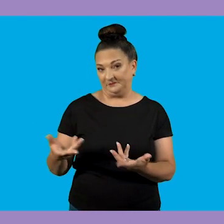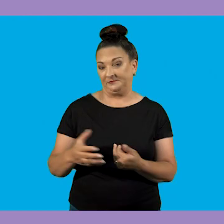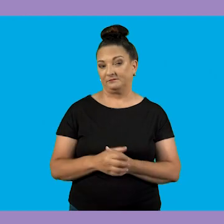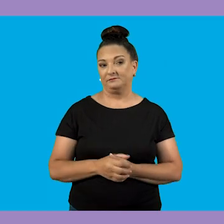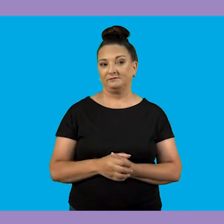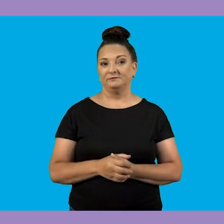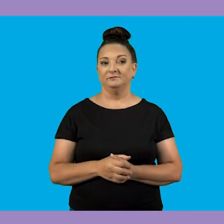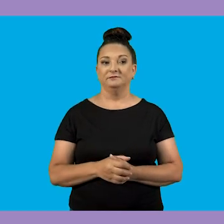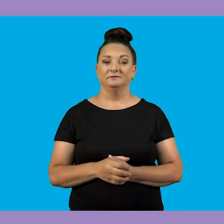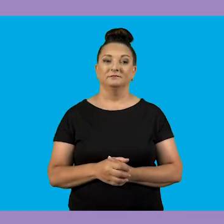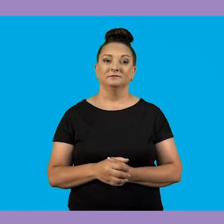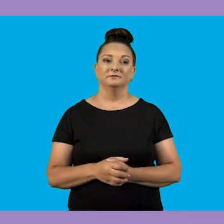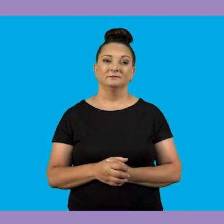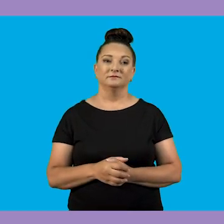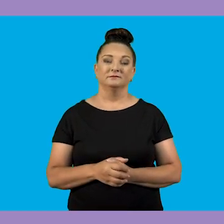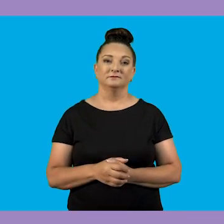4p.